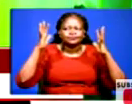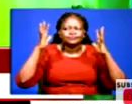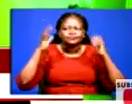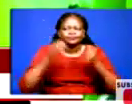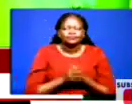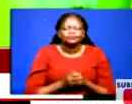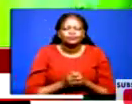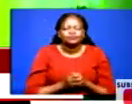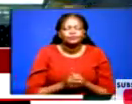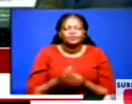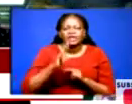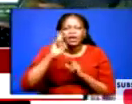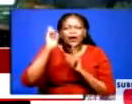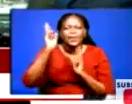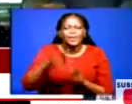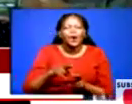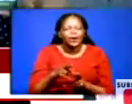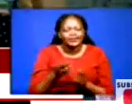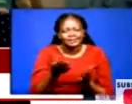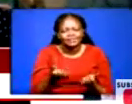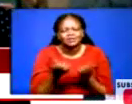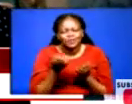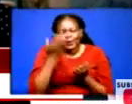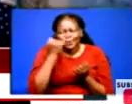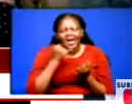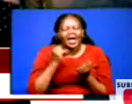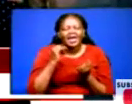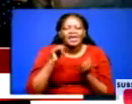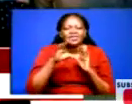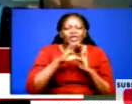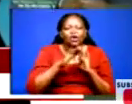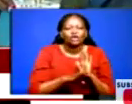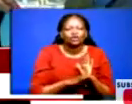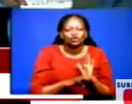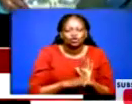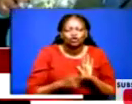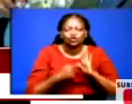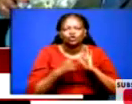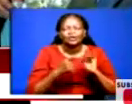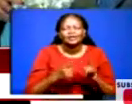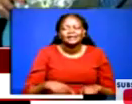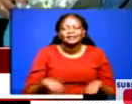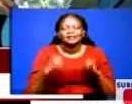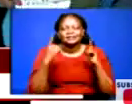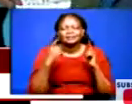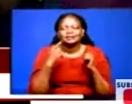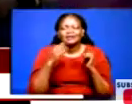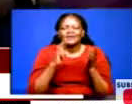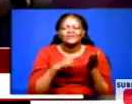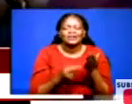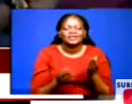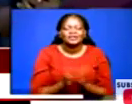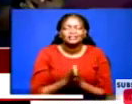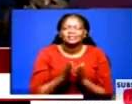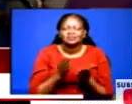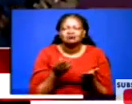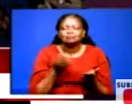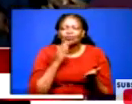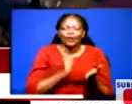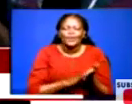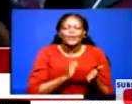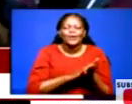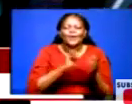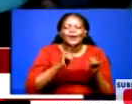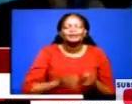The report, a requirement by the Constitution, outlines successes, failures, and recommends what needs to be improved